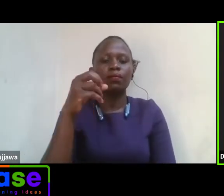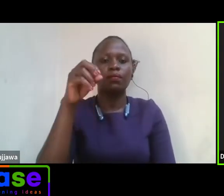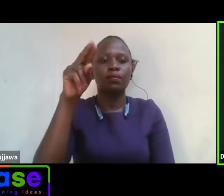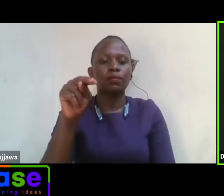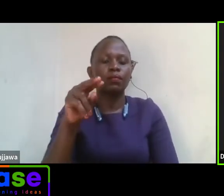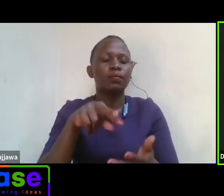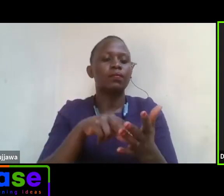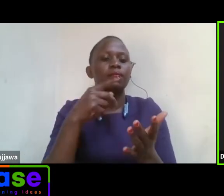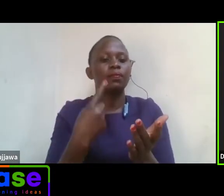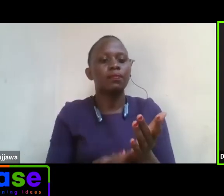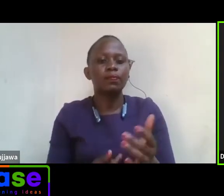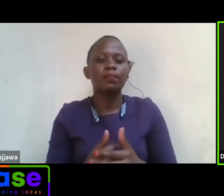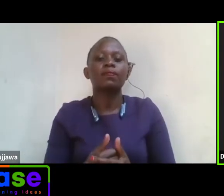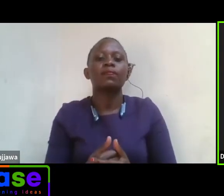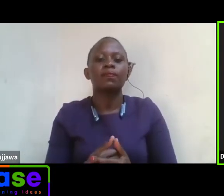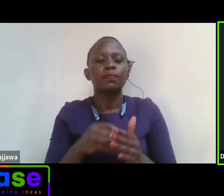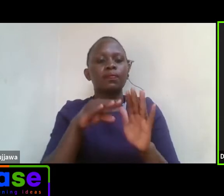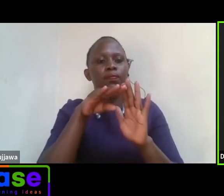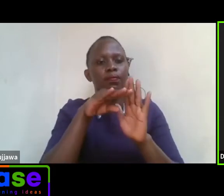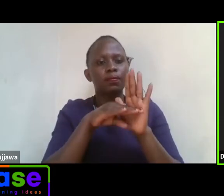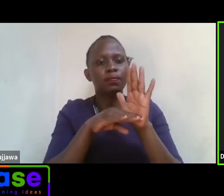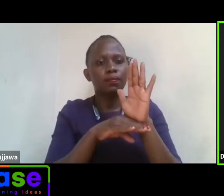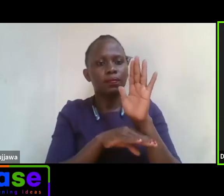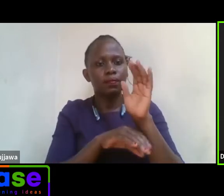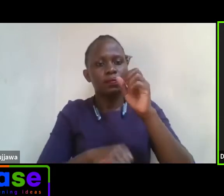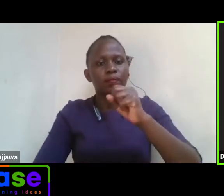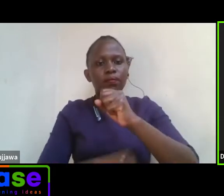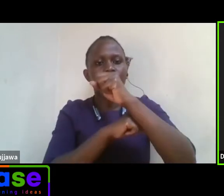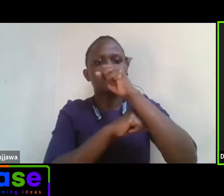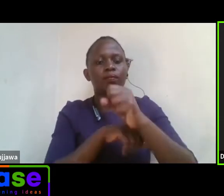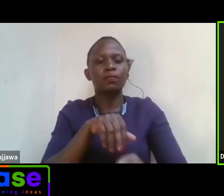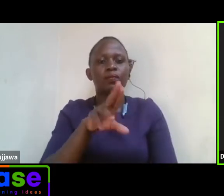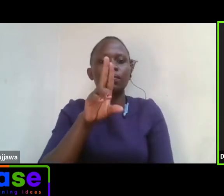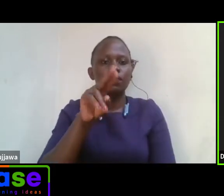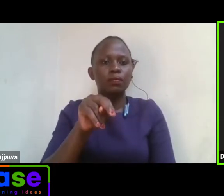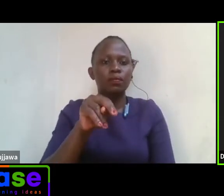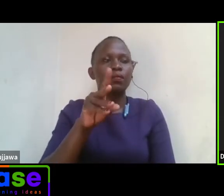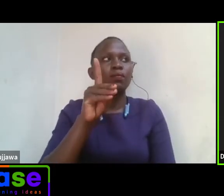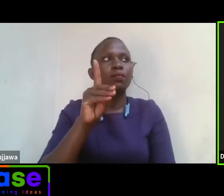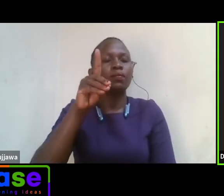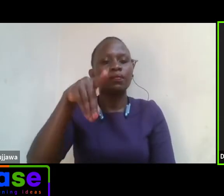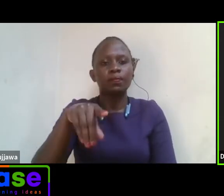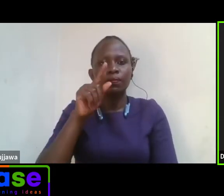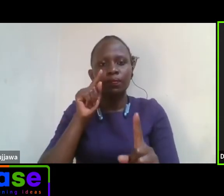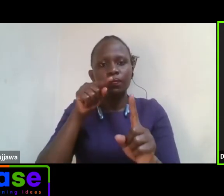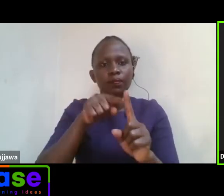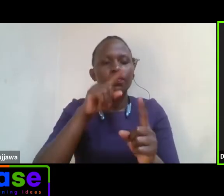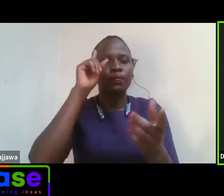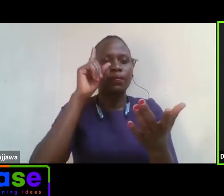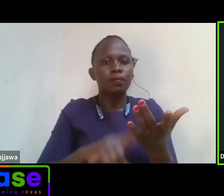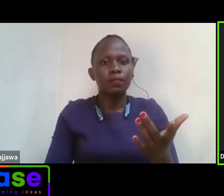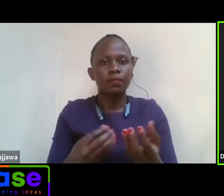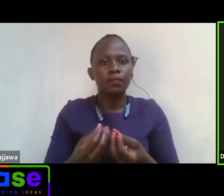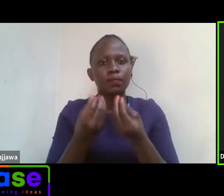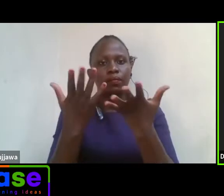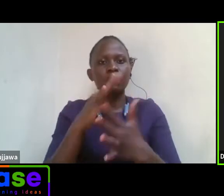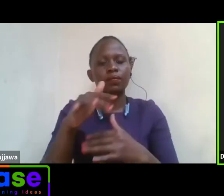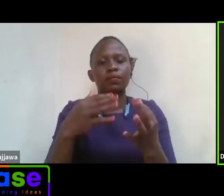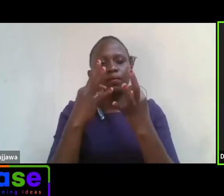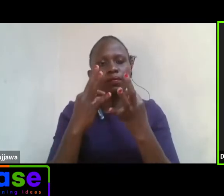an initiative that is supported and funded by the UNDP. The purpose of the Ideathon really is to bring everything